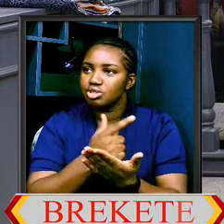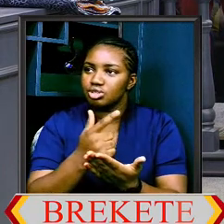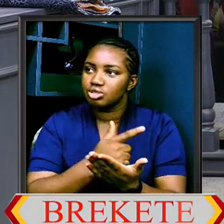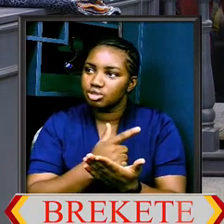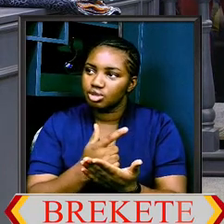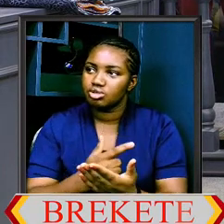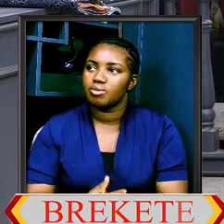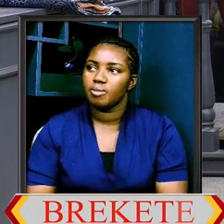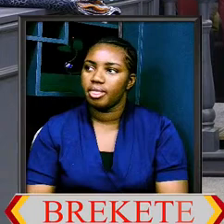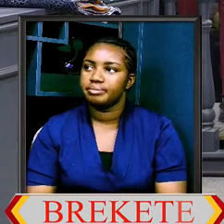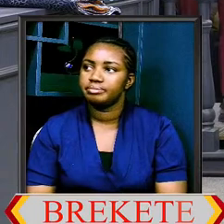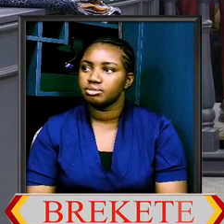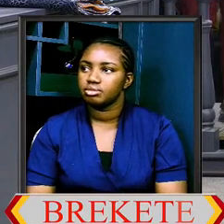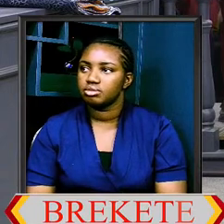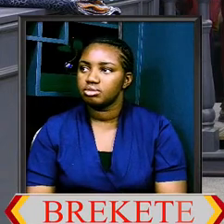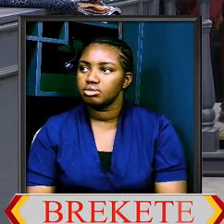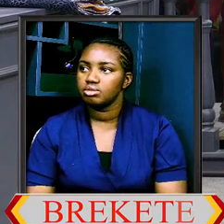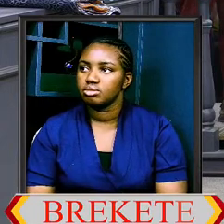where sir. Are you?